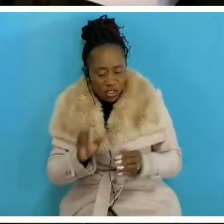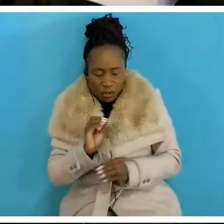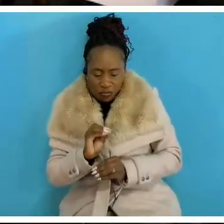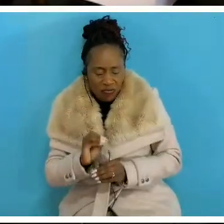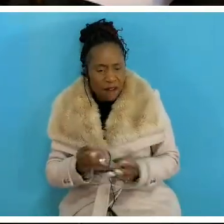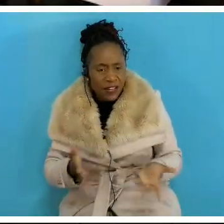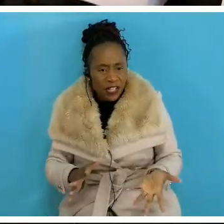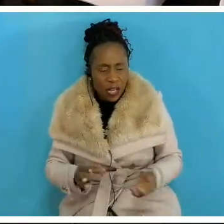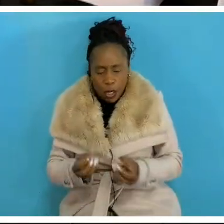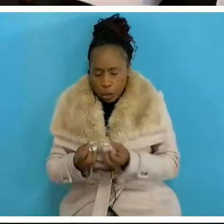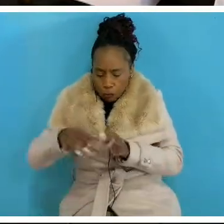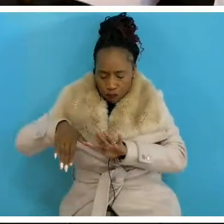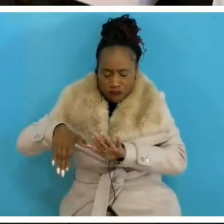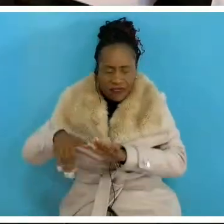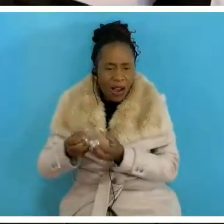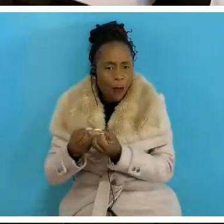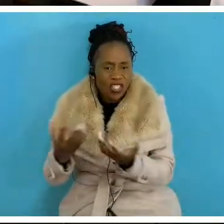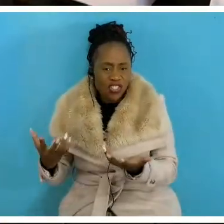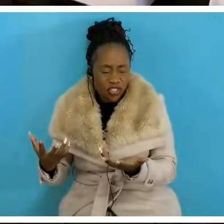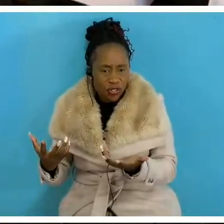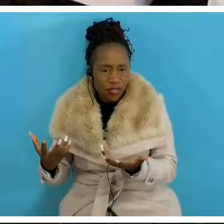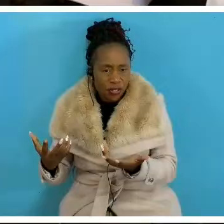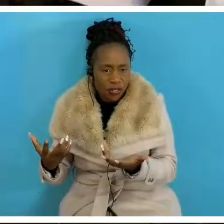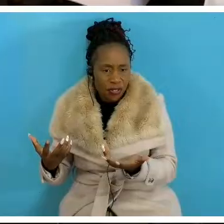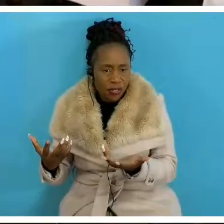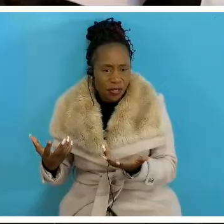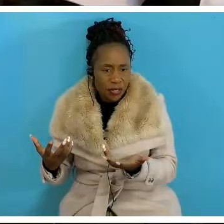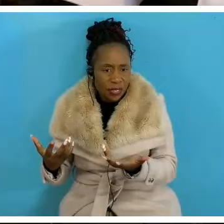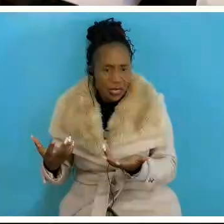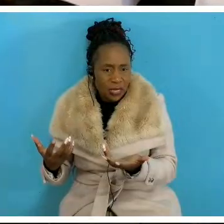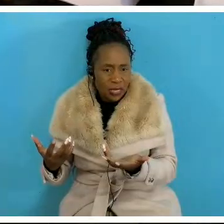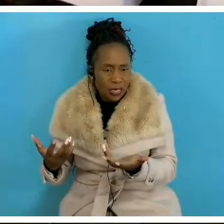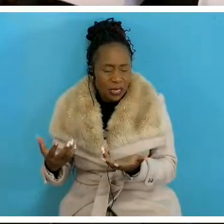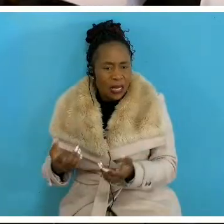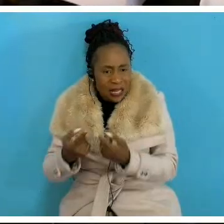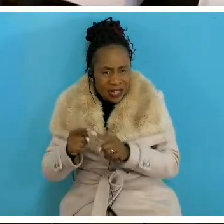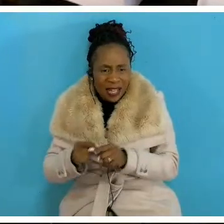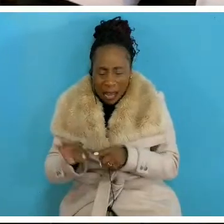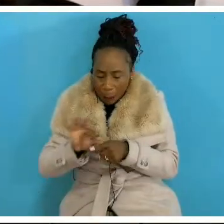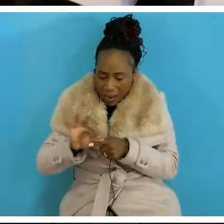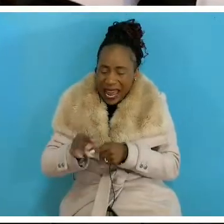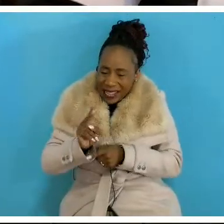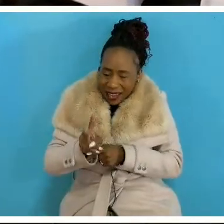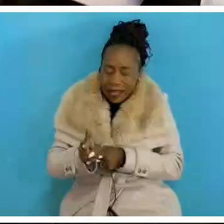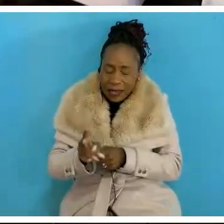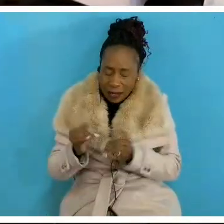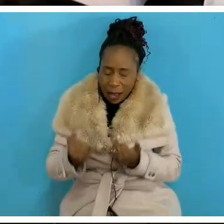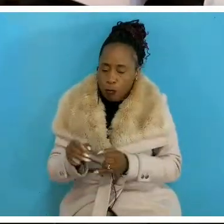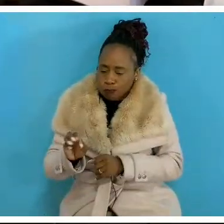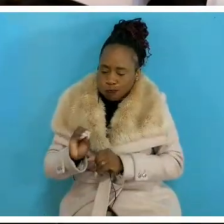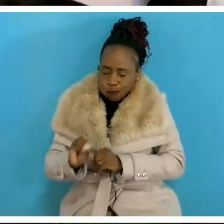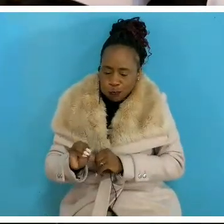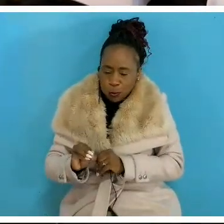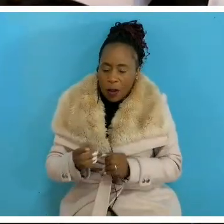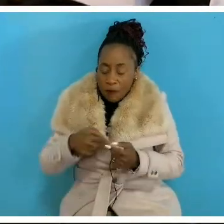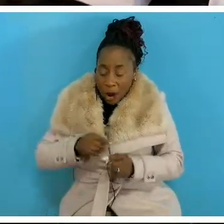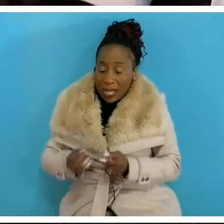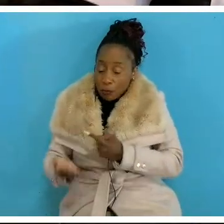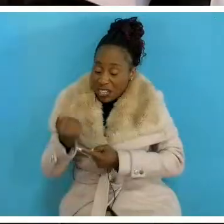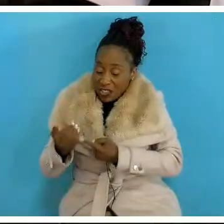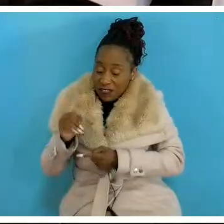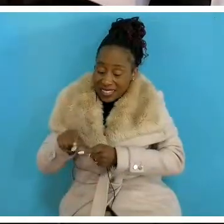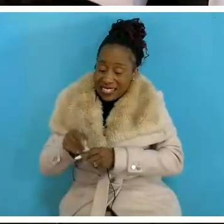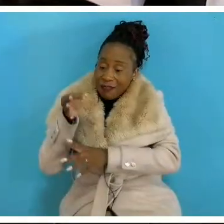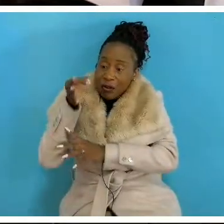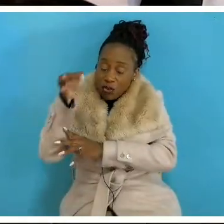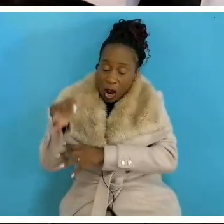So much have not yet been achieved. And again, there should be a plan again to say that to achieve this in future, this